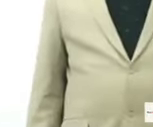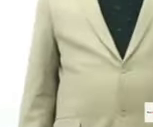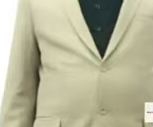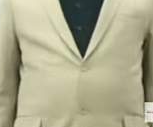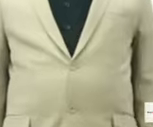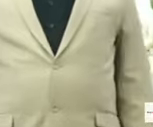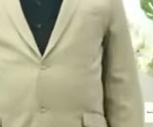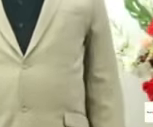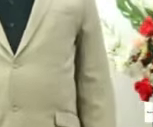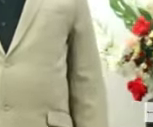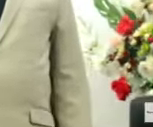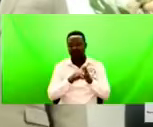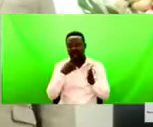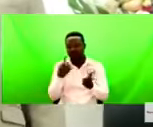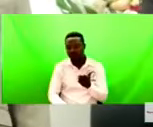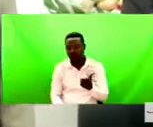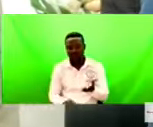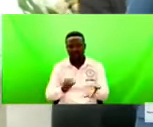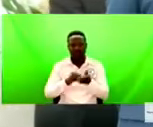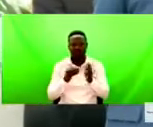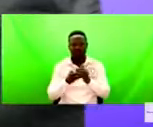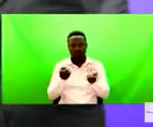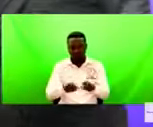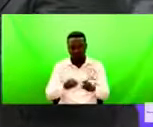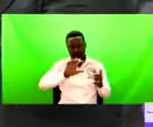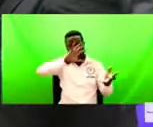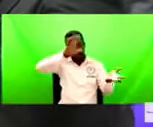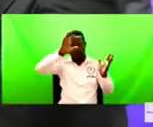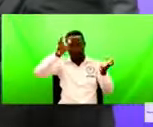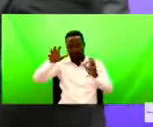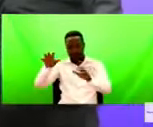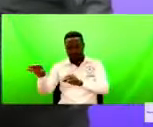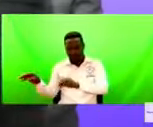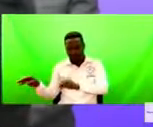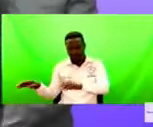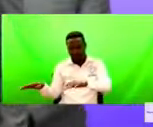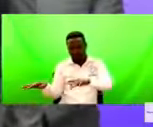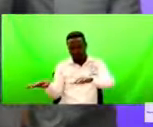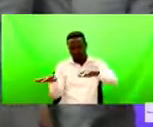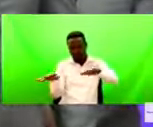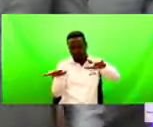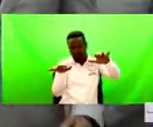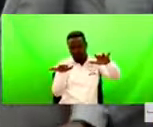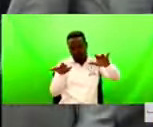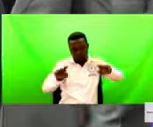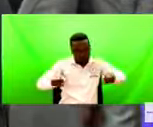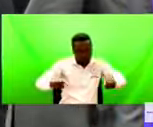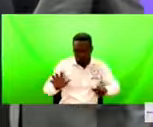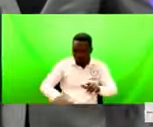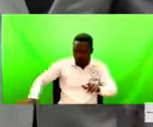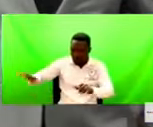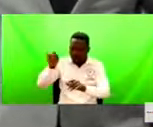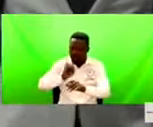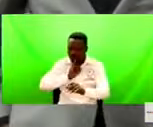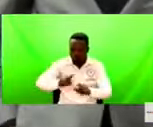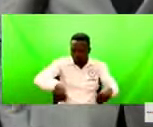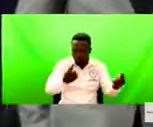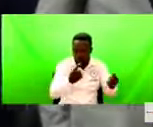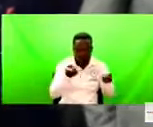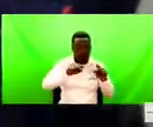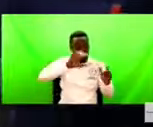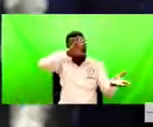the Bible says, whenever the cloud lifts, they set out. Wherever the